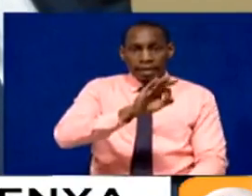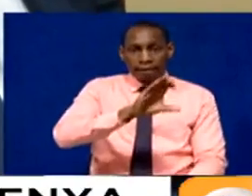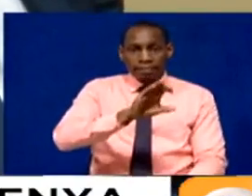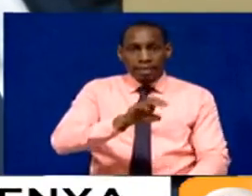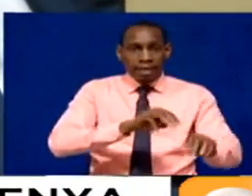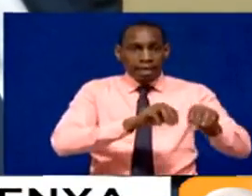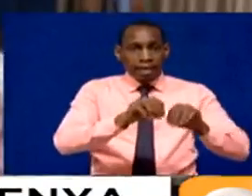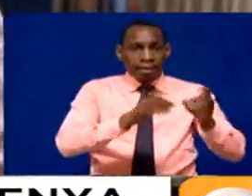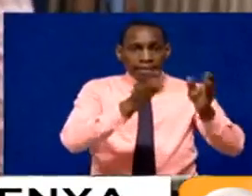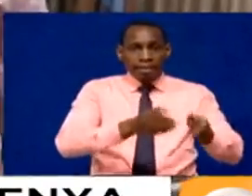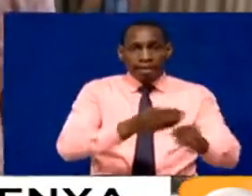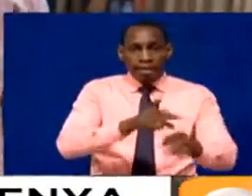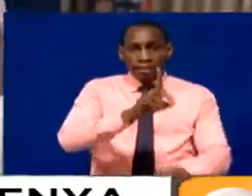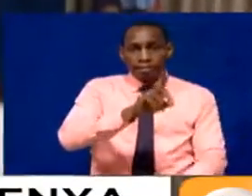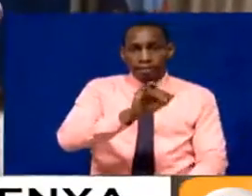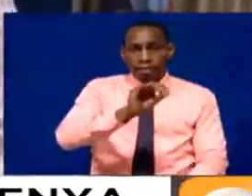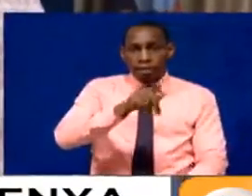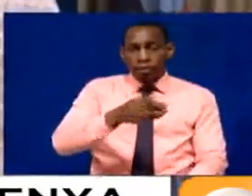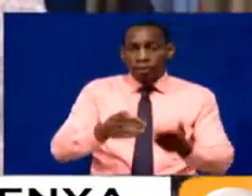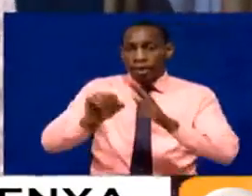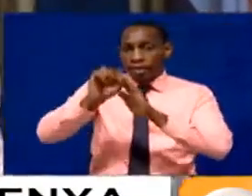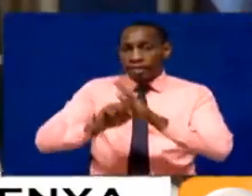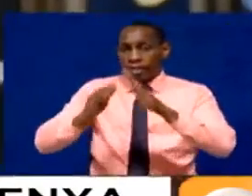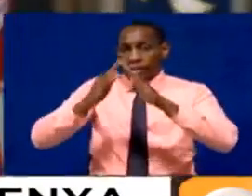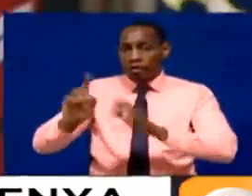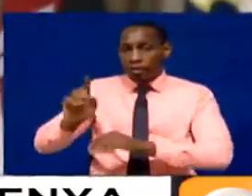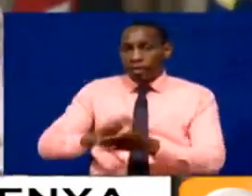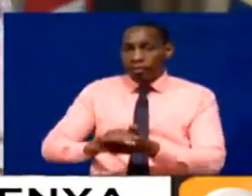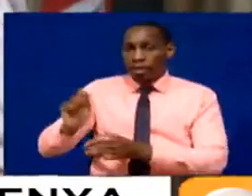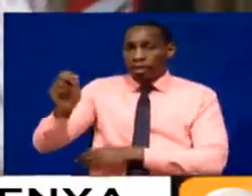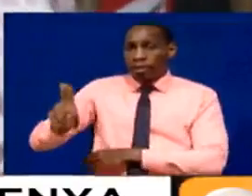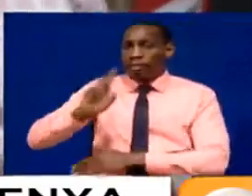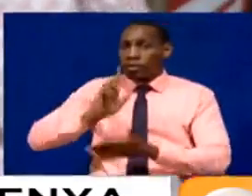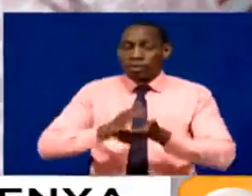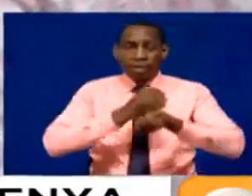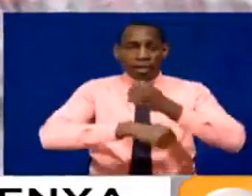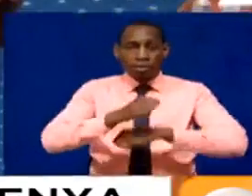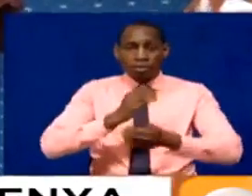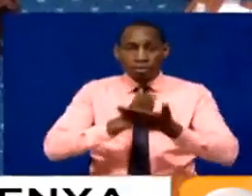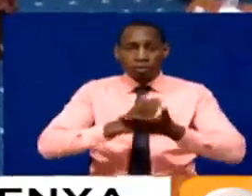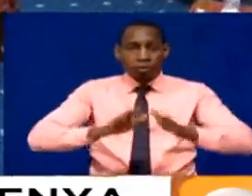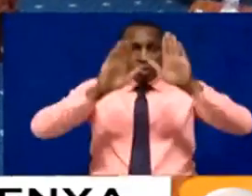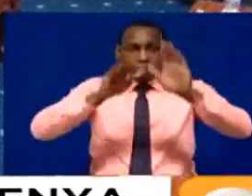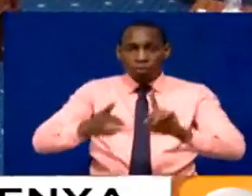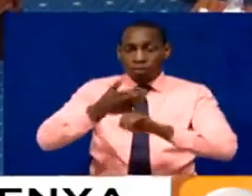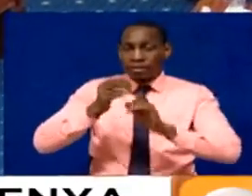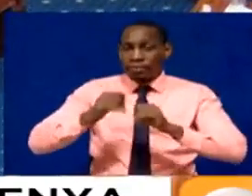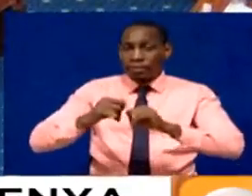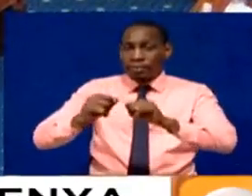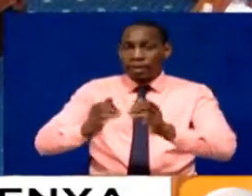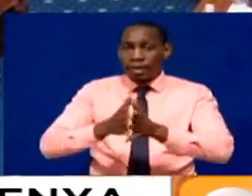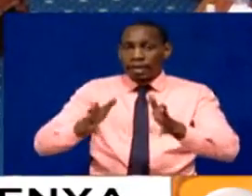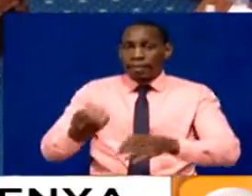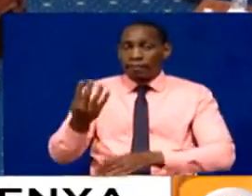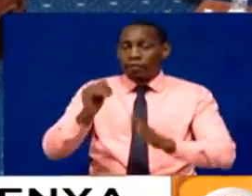Managing Director Makta Diop at State House Nairobi, President Kenyatta said that the move will be key in achieving the implementation of